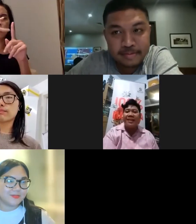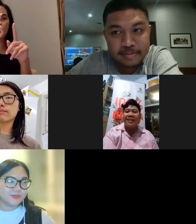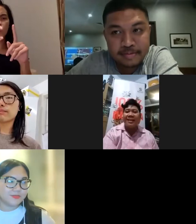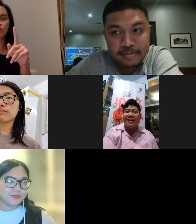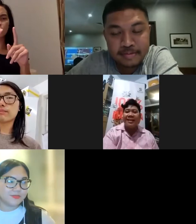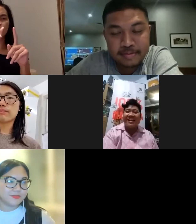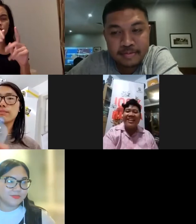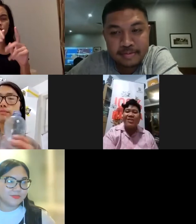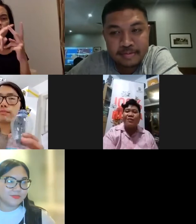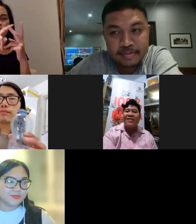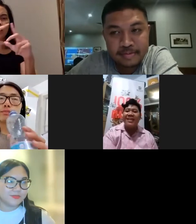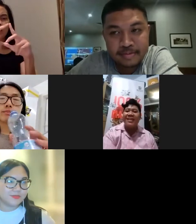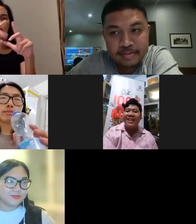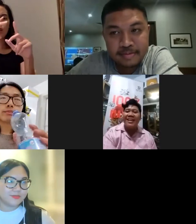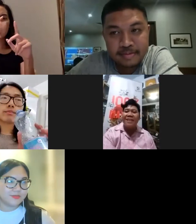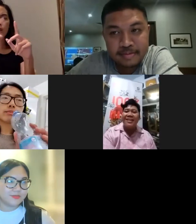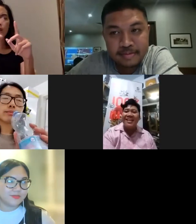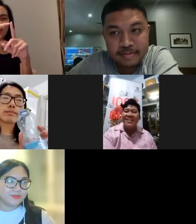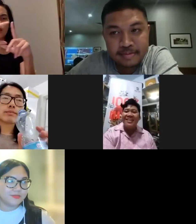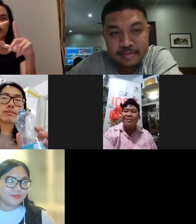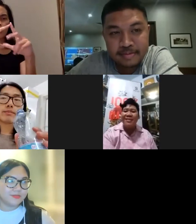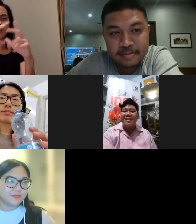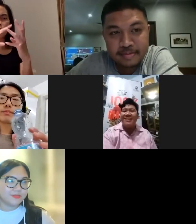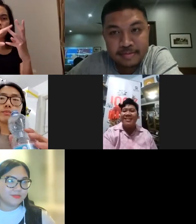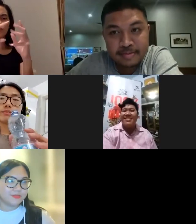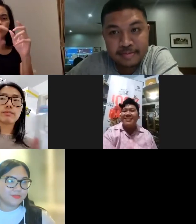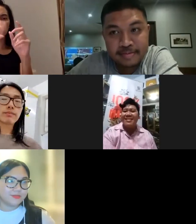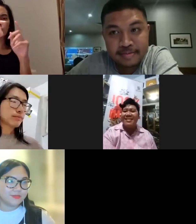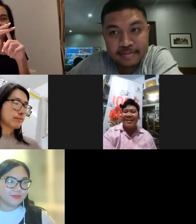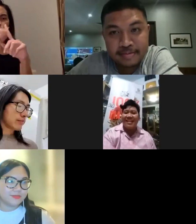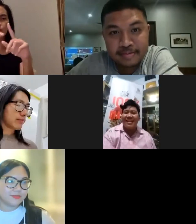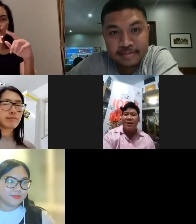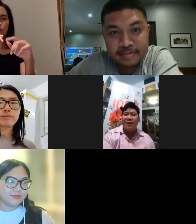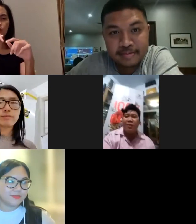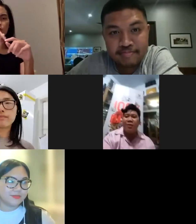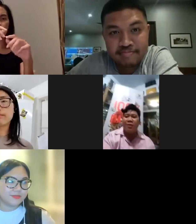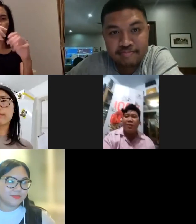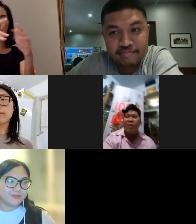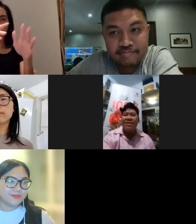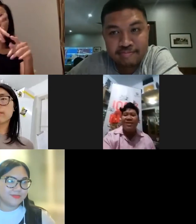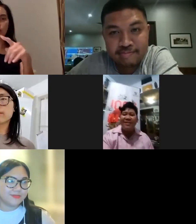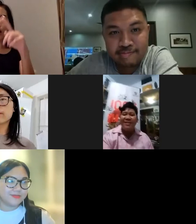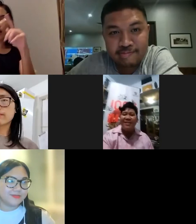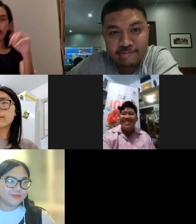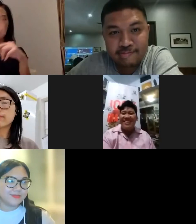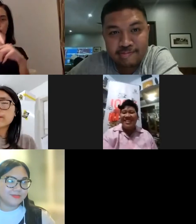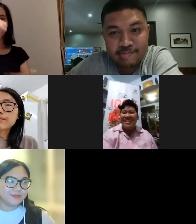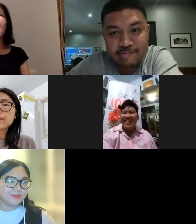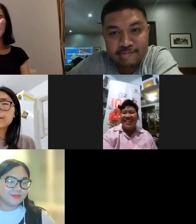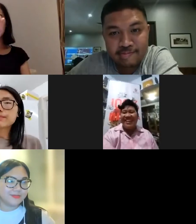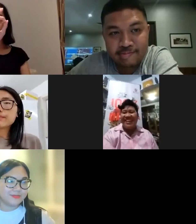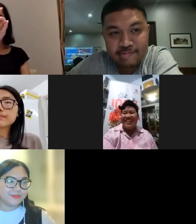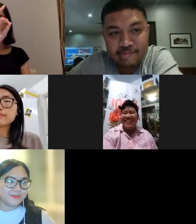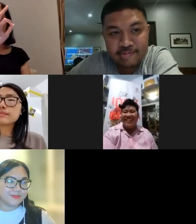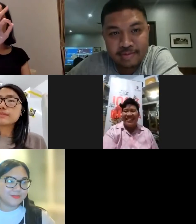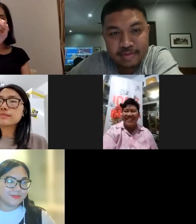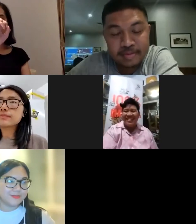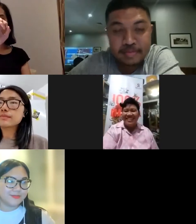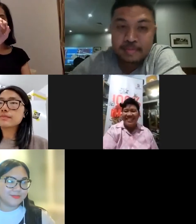Allegra, Sophia, Oh, we're done? Yeah. Oh, one more, please. One more, okay.